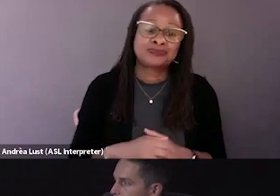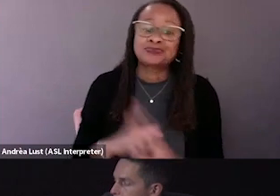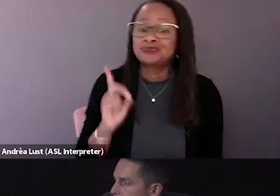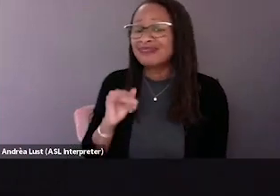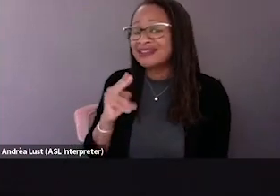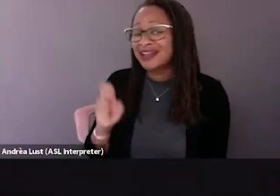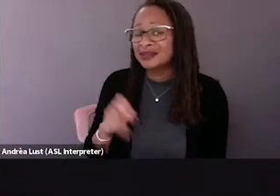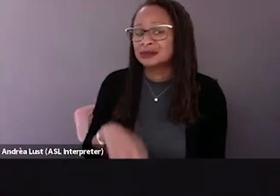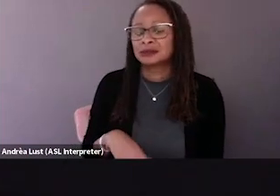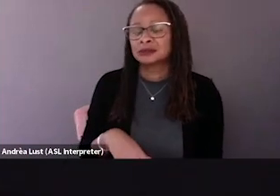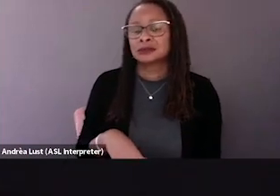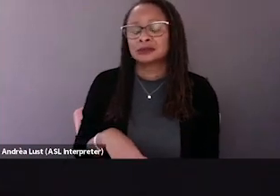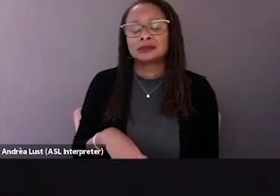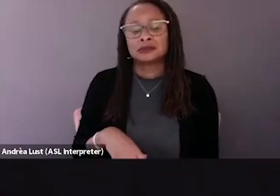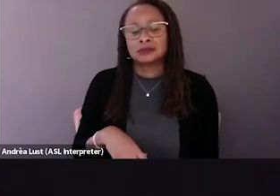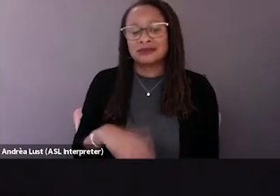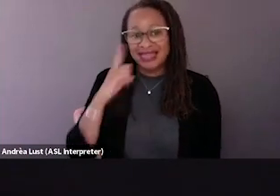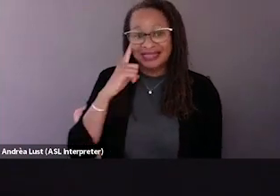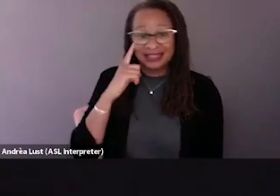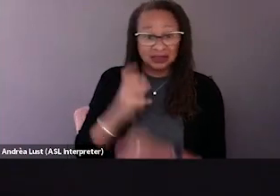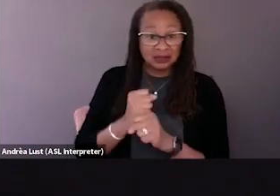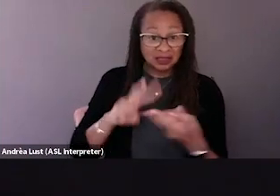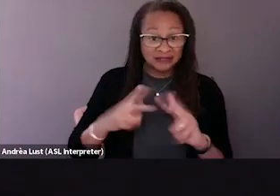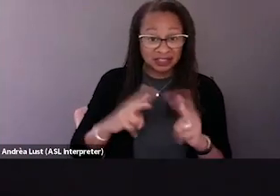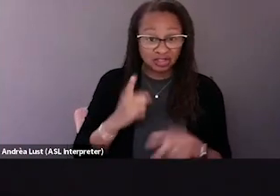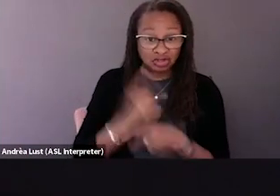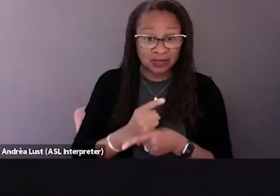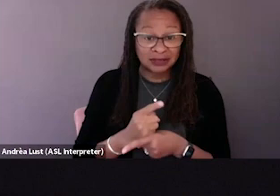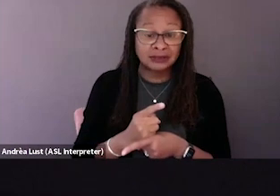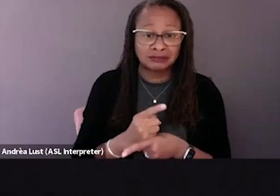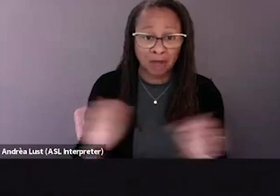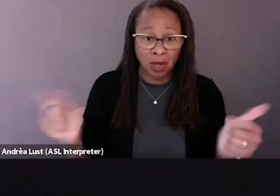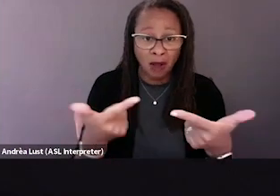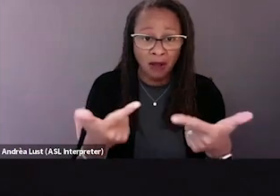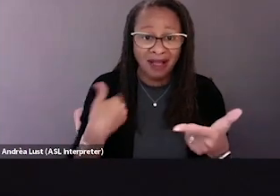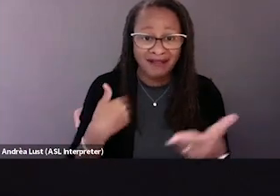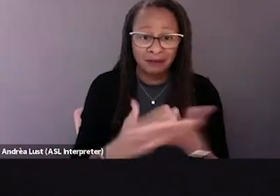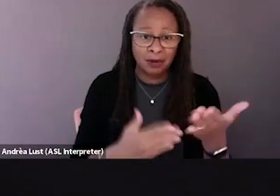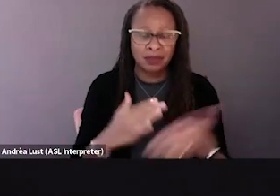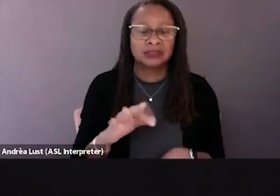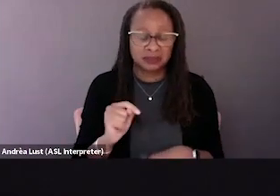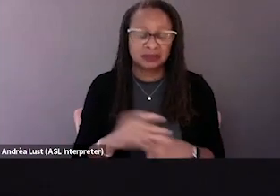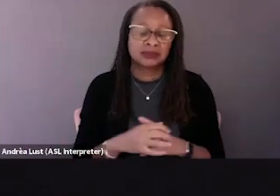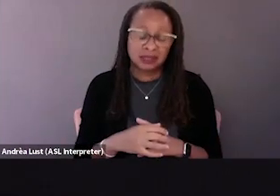Yeah, I mean, I think it takes a village, right? And we all play a part, and so